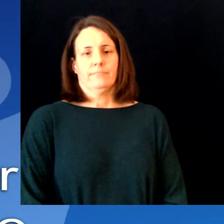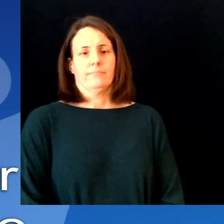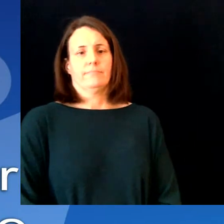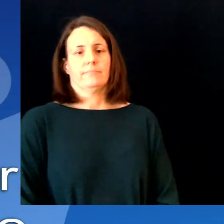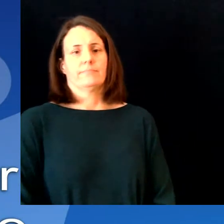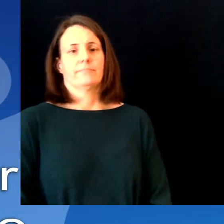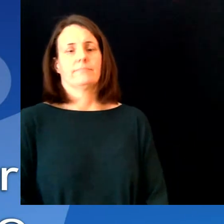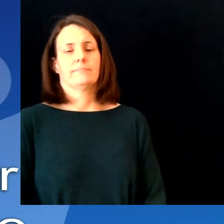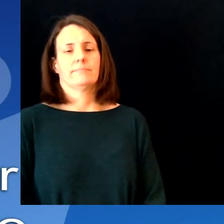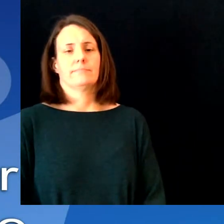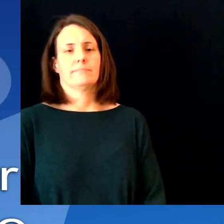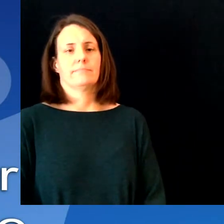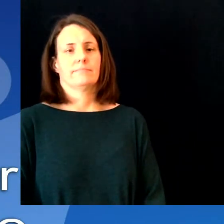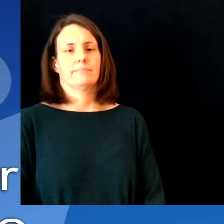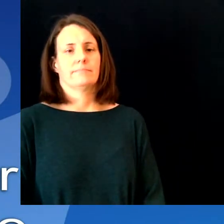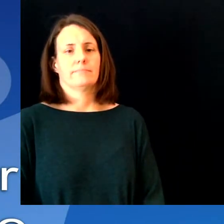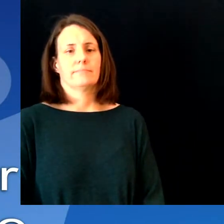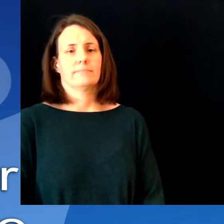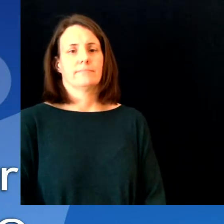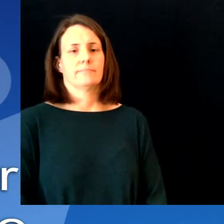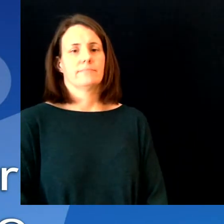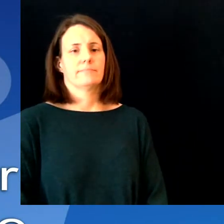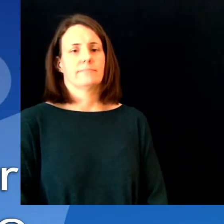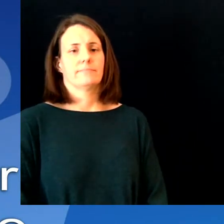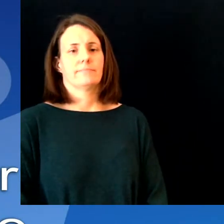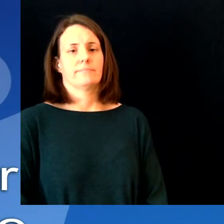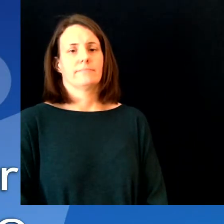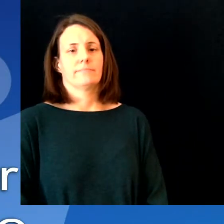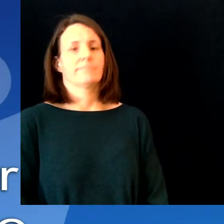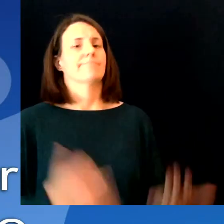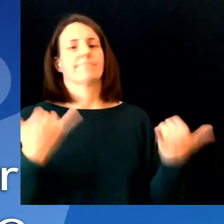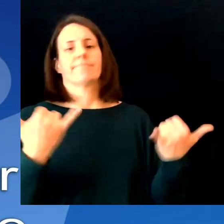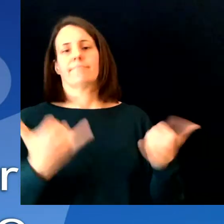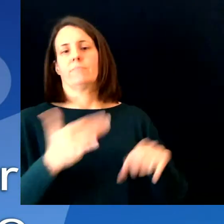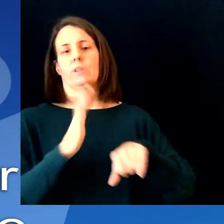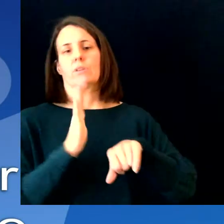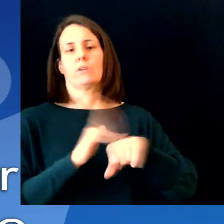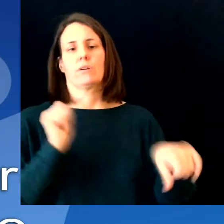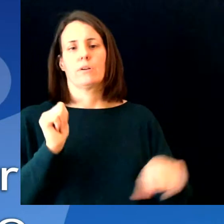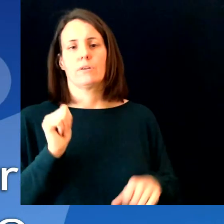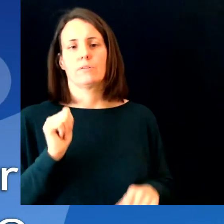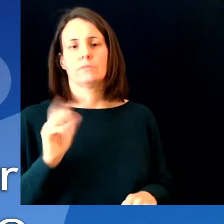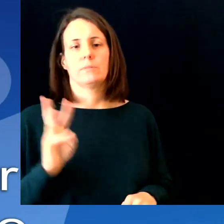Again, Susan Bentz from WUWM Milwaukee Public Radio.